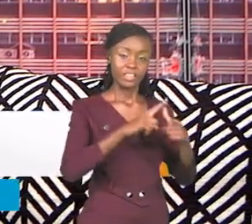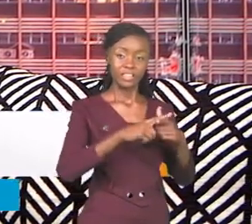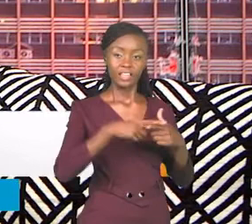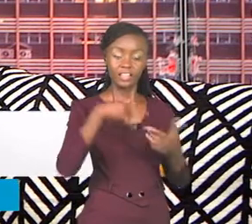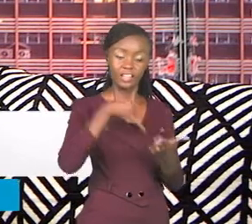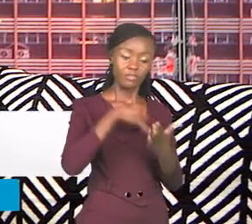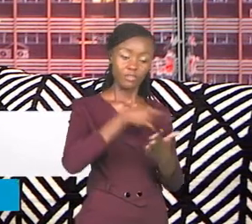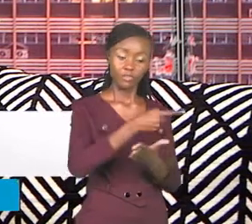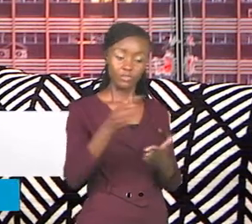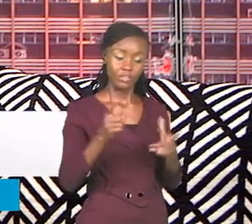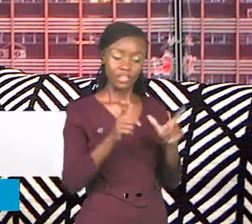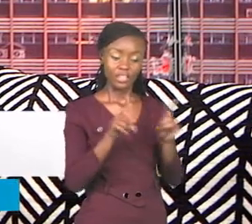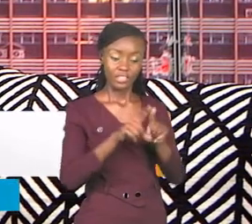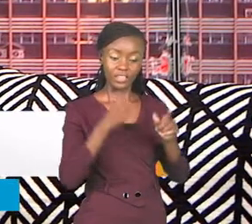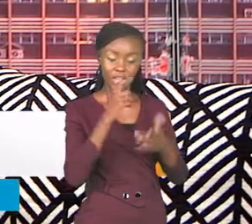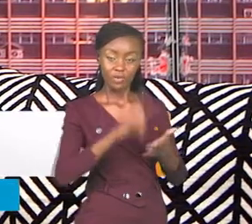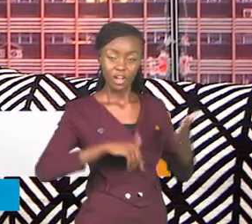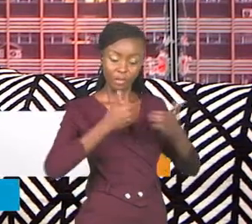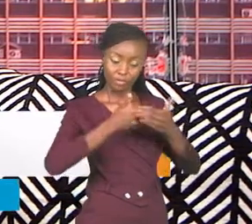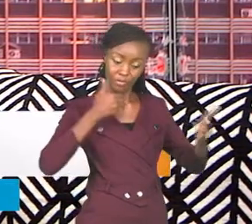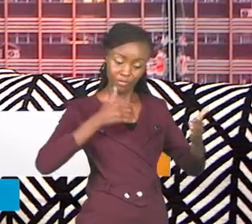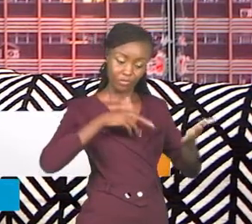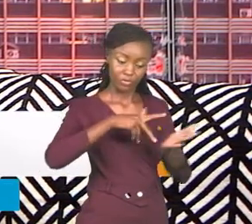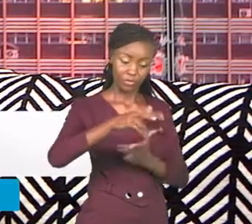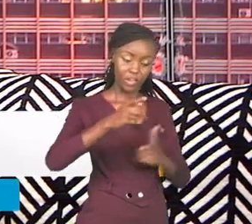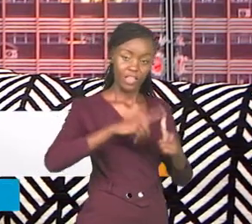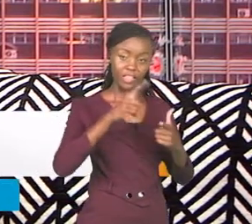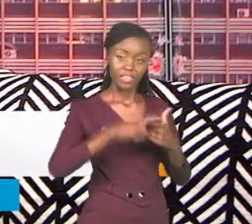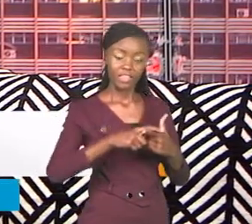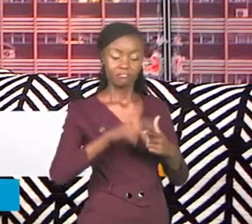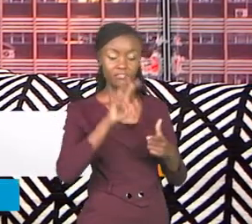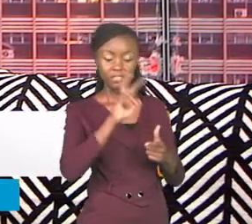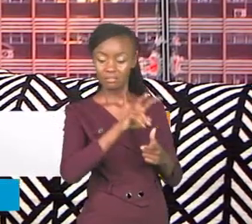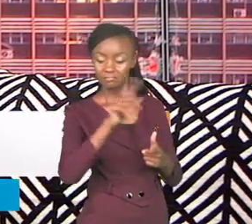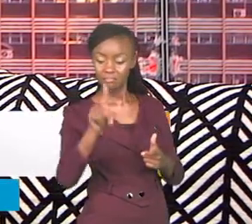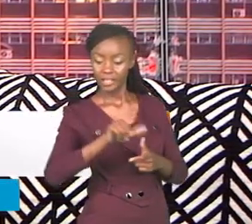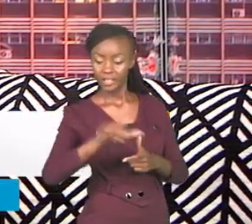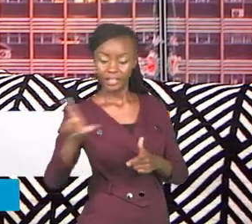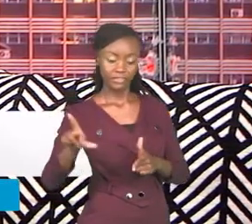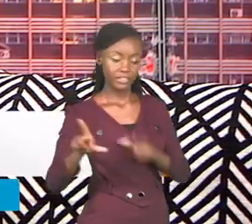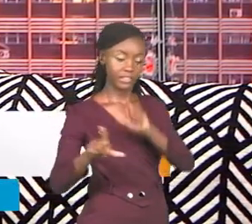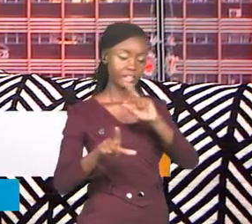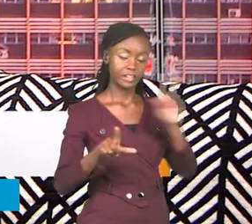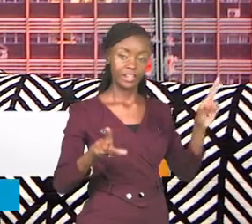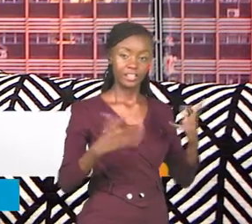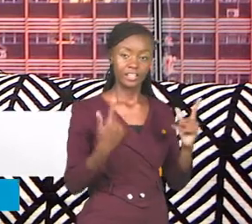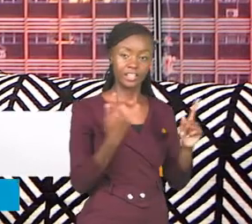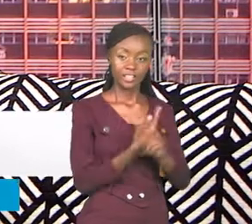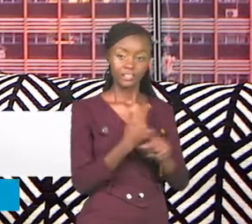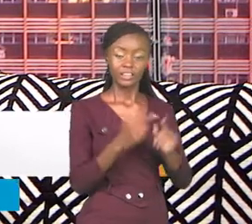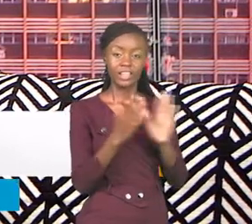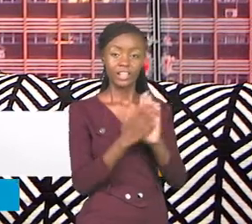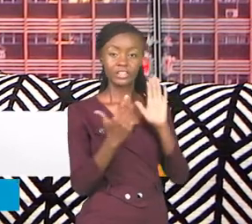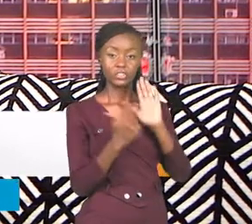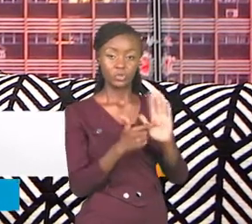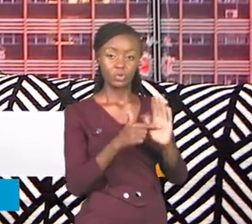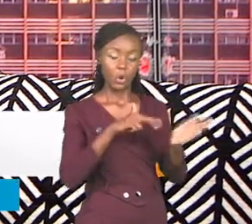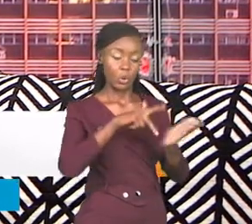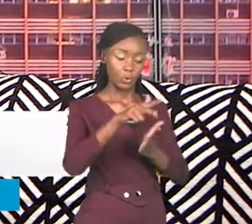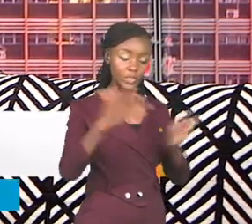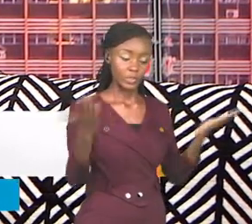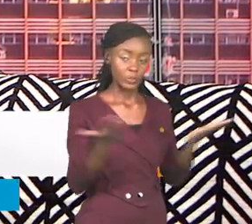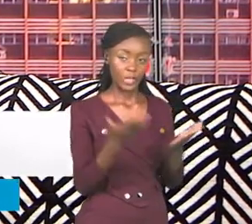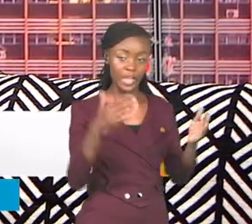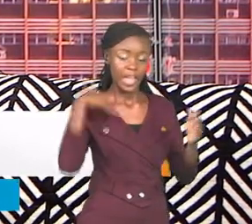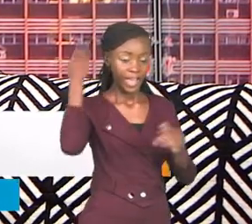tell you, hey, mm-hmm. before you cross, sometimes just be able to look left, absolutely. Right, absolutely. And then mark where mm-hmm. crossings are. Every